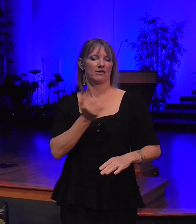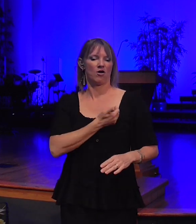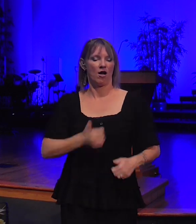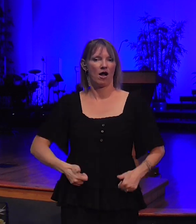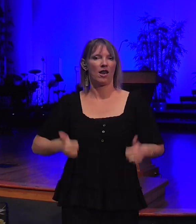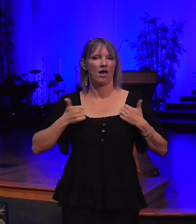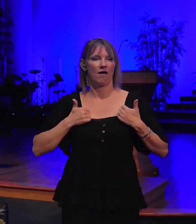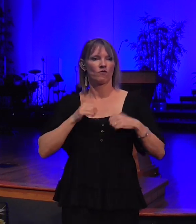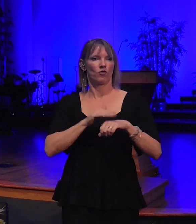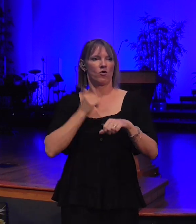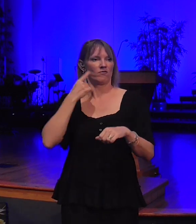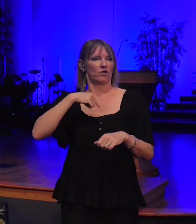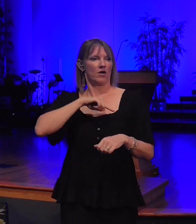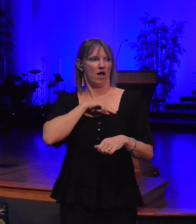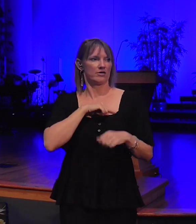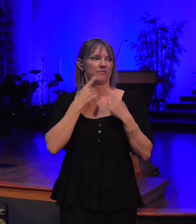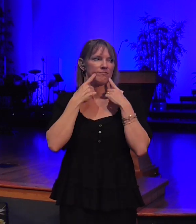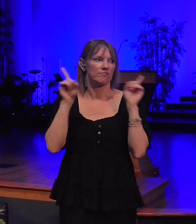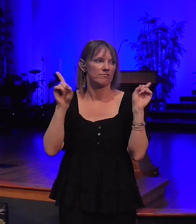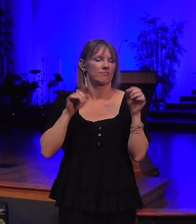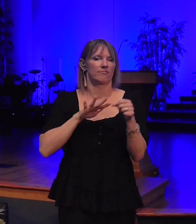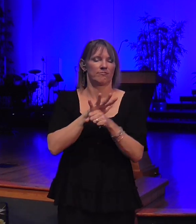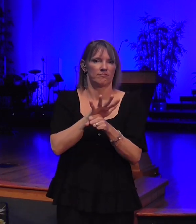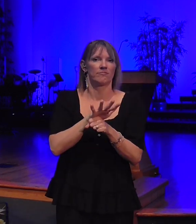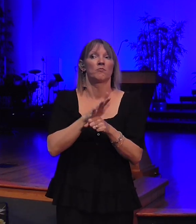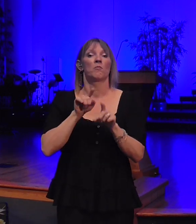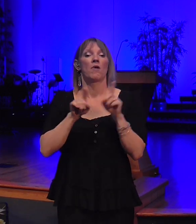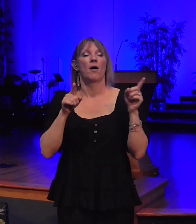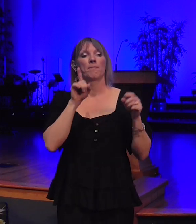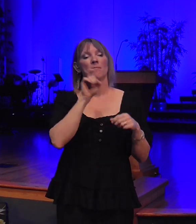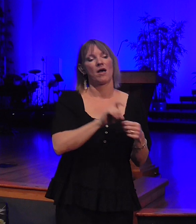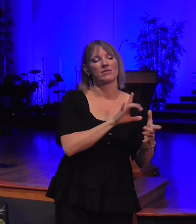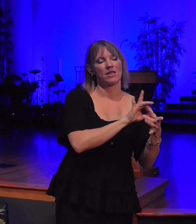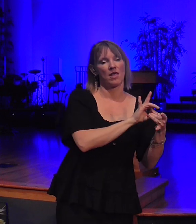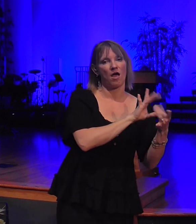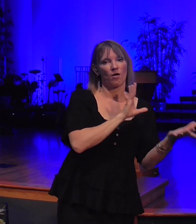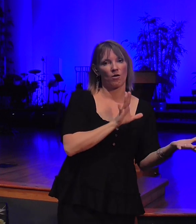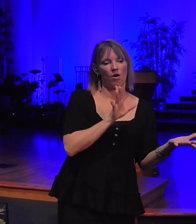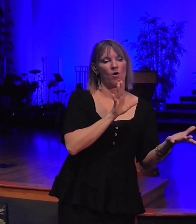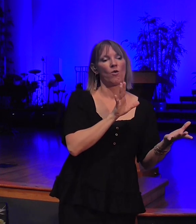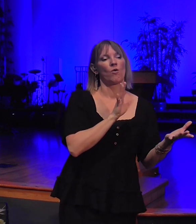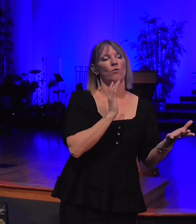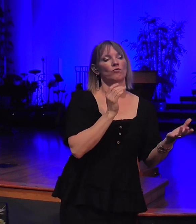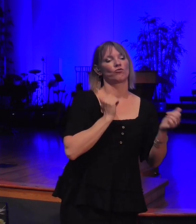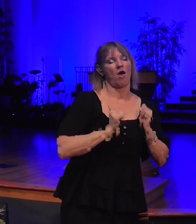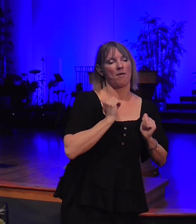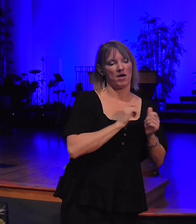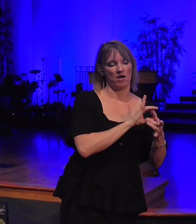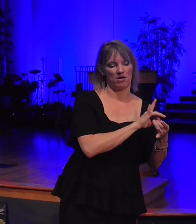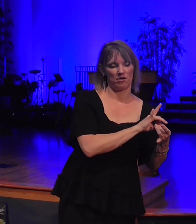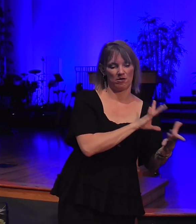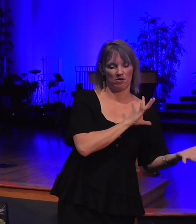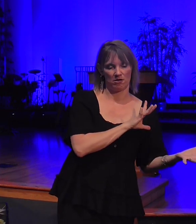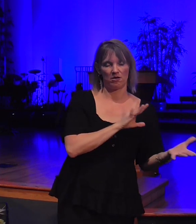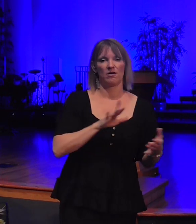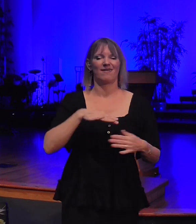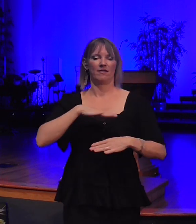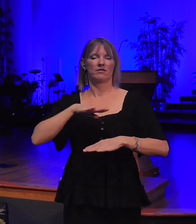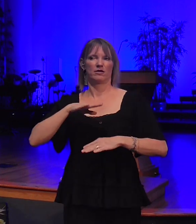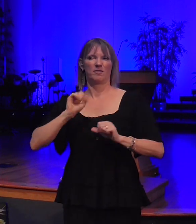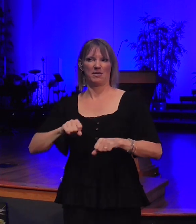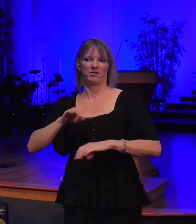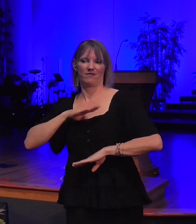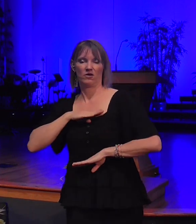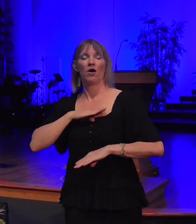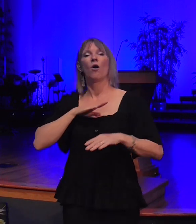to fulfill. But we have to let go of the attachment to the dramas to fulfill it. And we also have to let go of